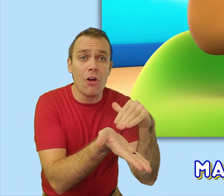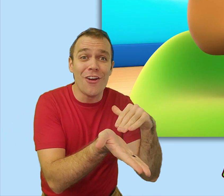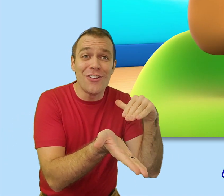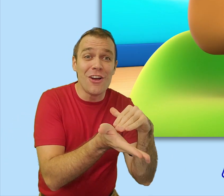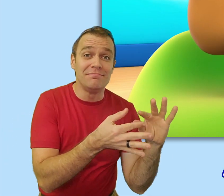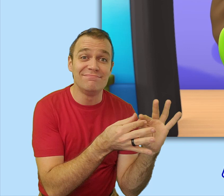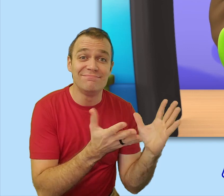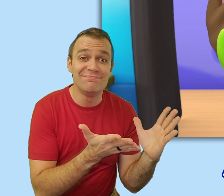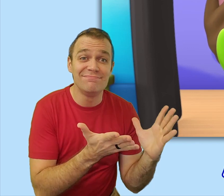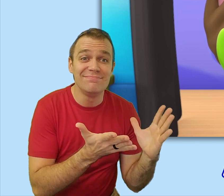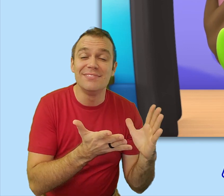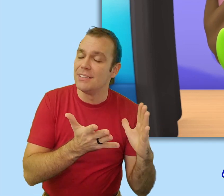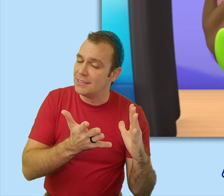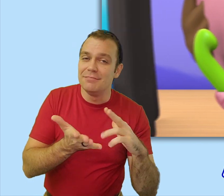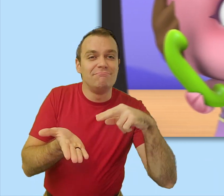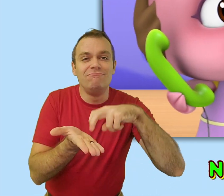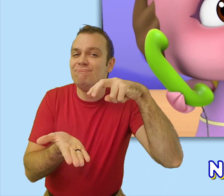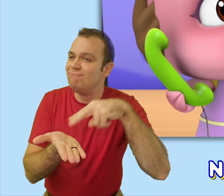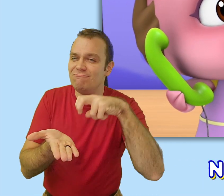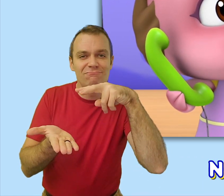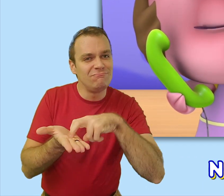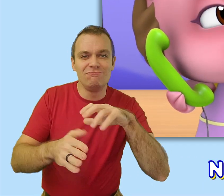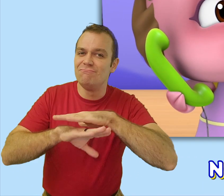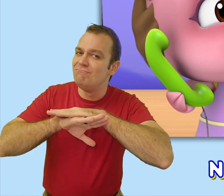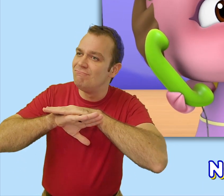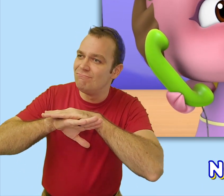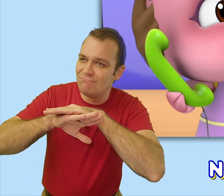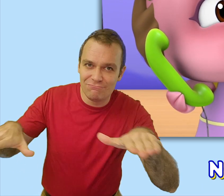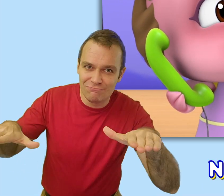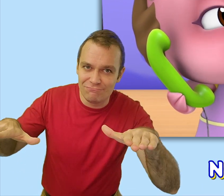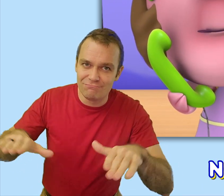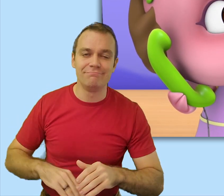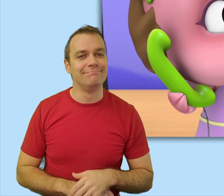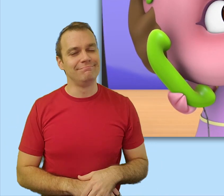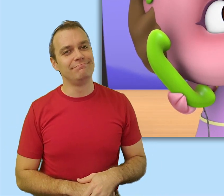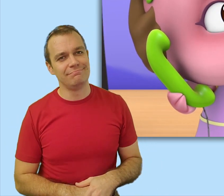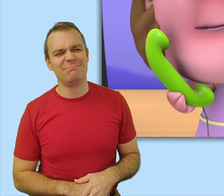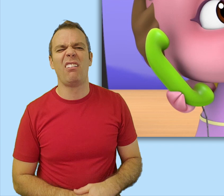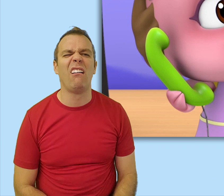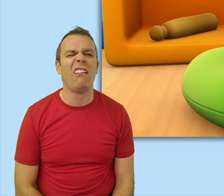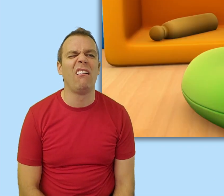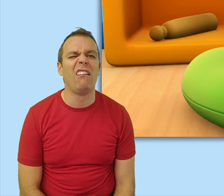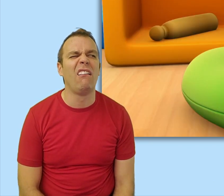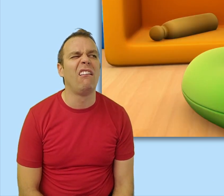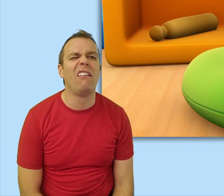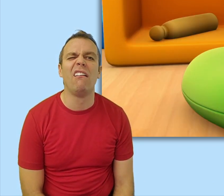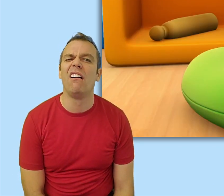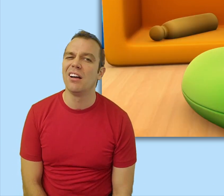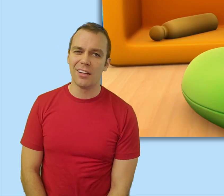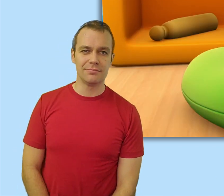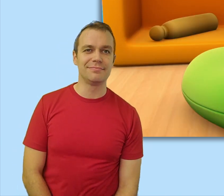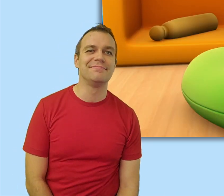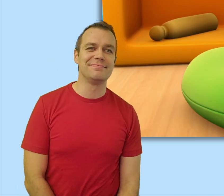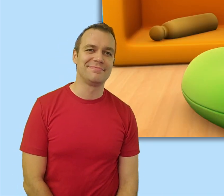the doctor and the doctor said, No more babies jumping on the bed.